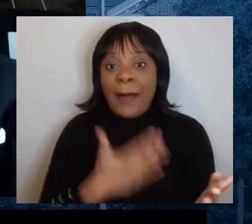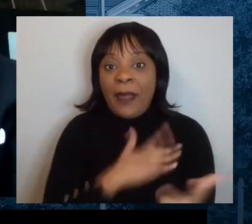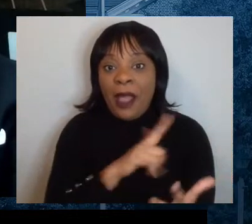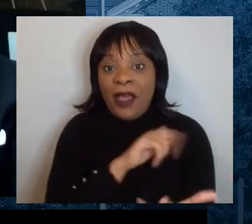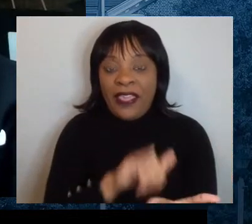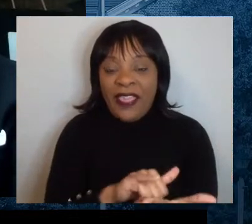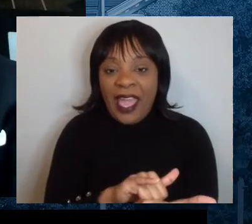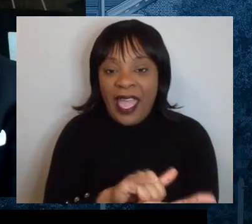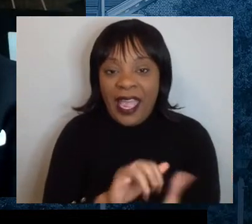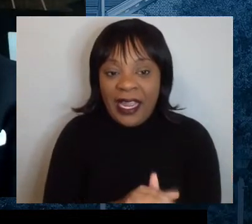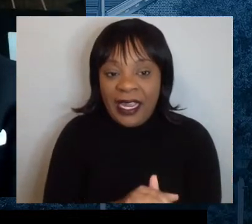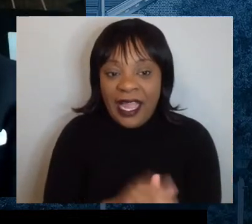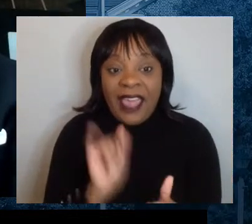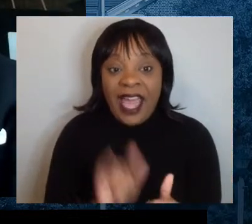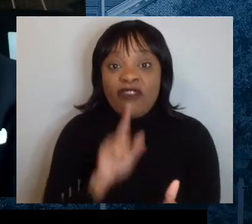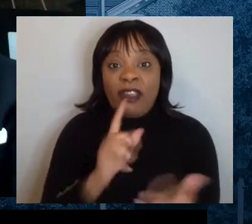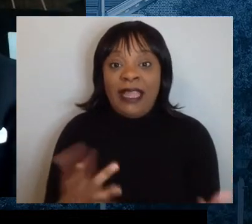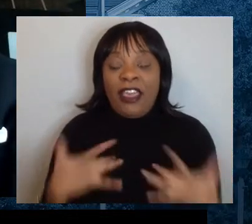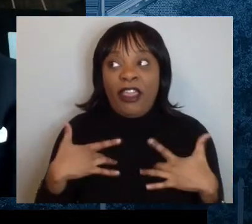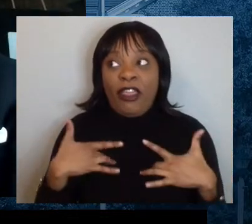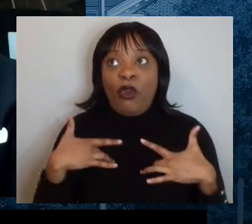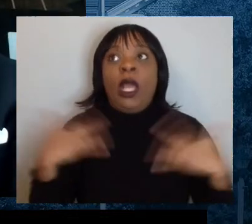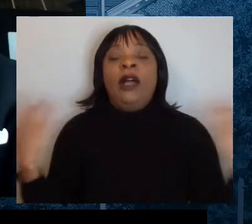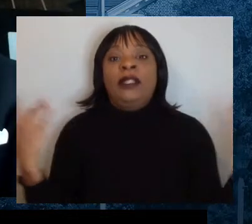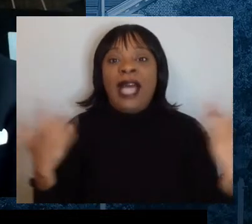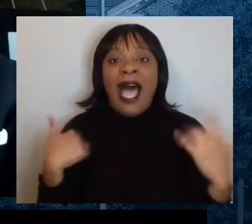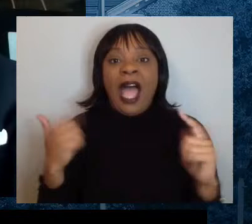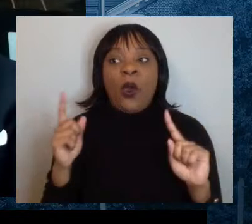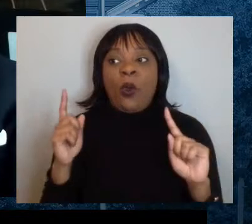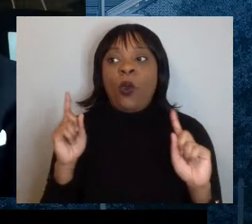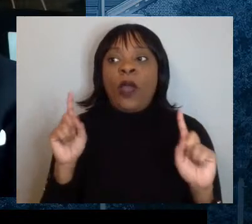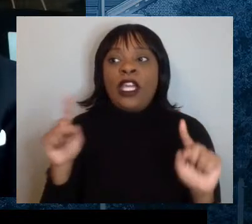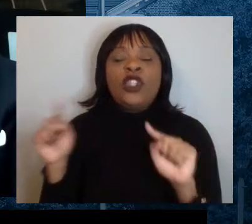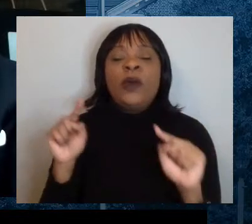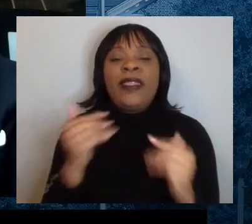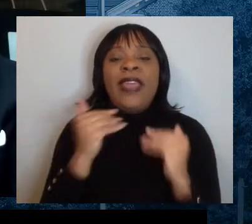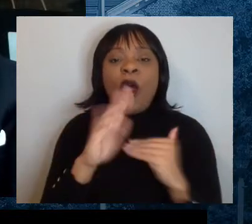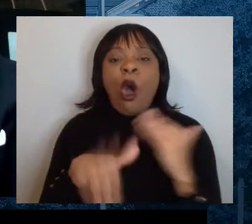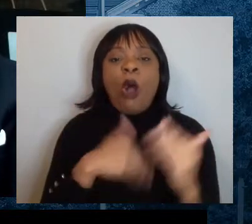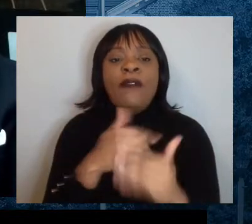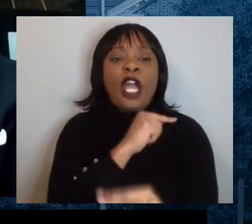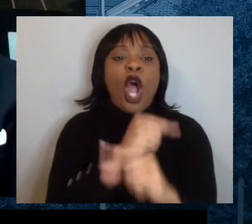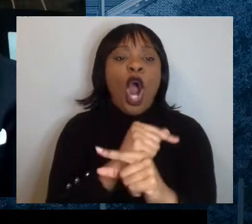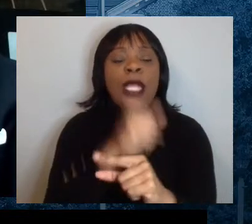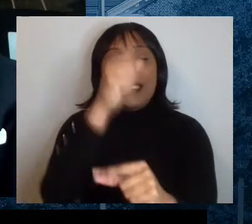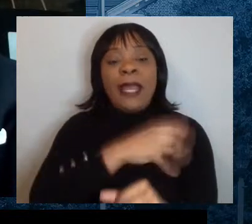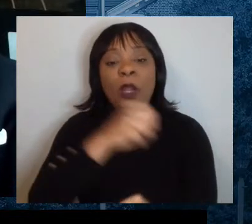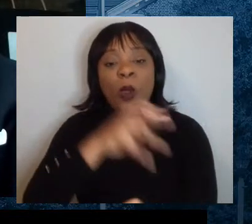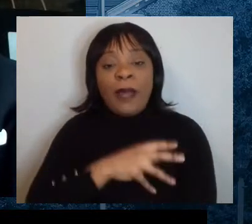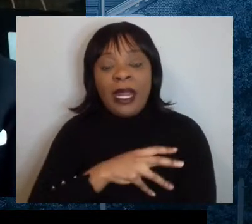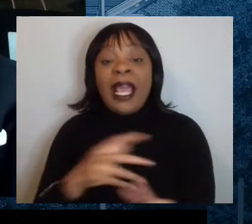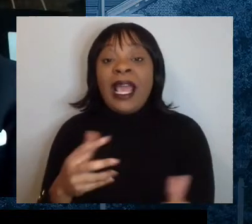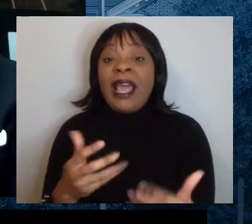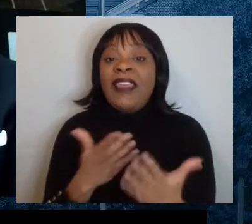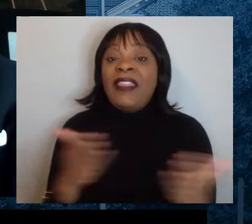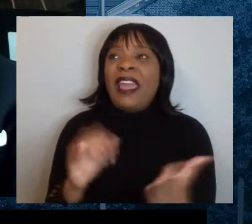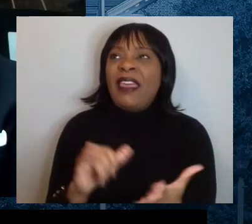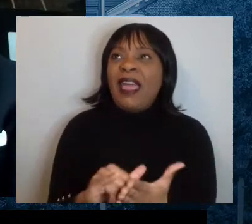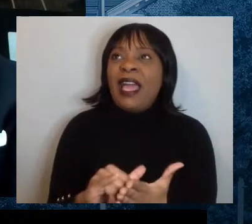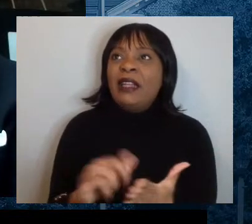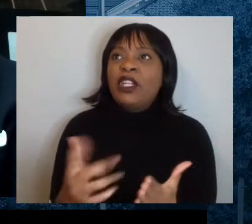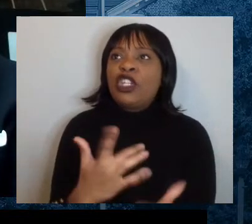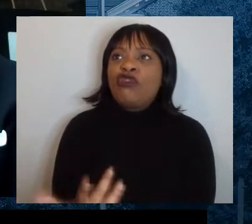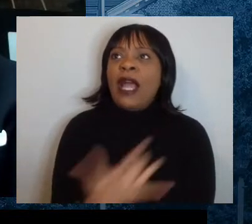is happiness. And I went to thank all those guardsmen and women, and the thing that struck me the